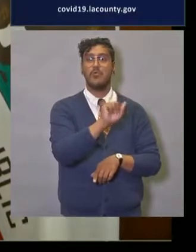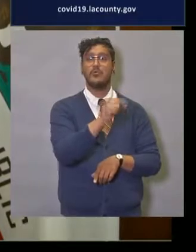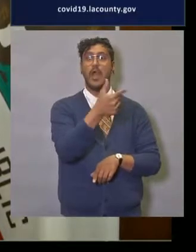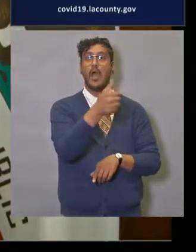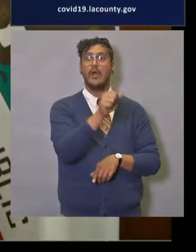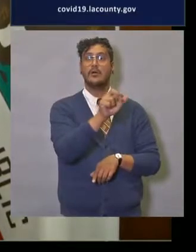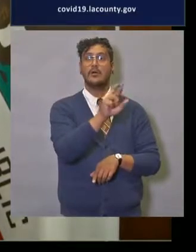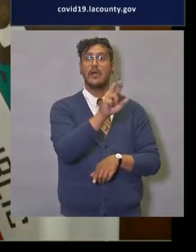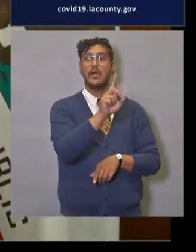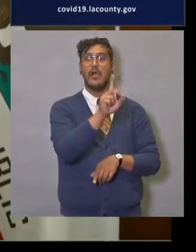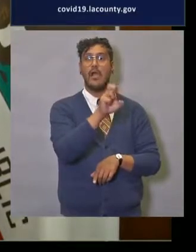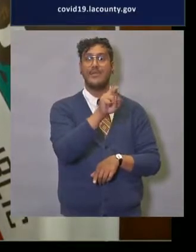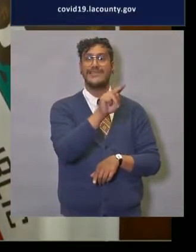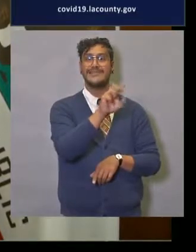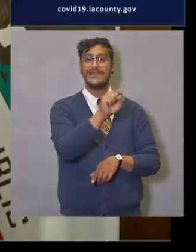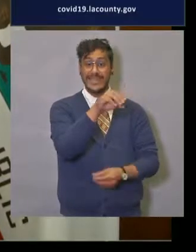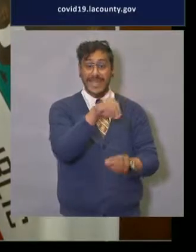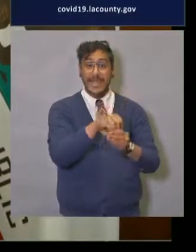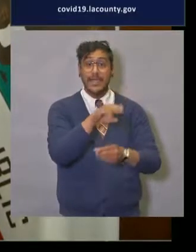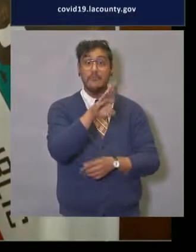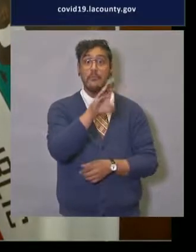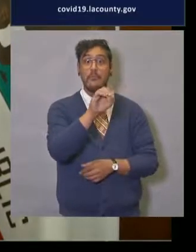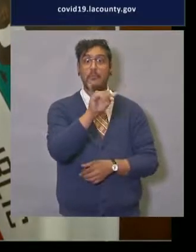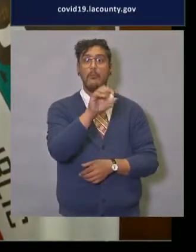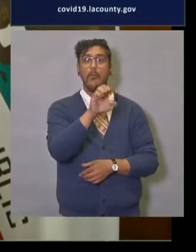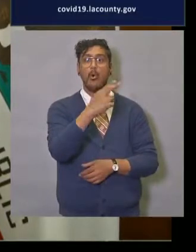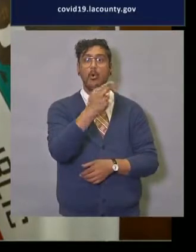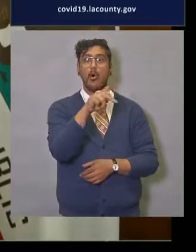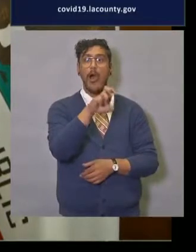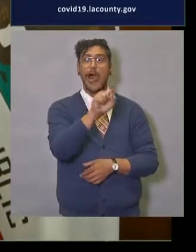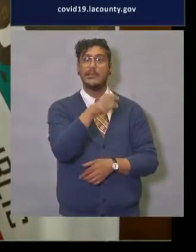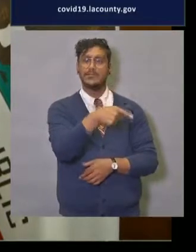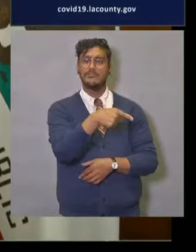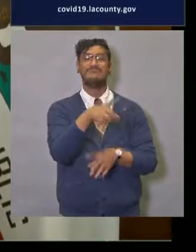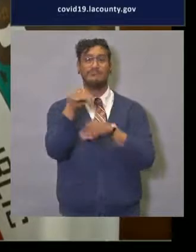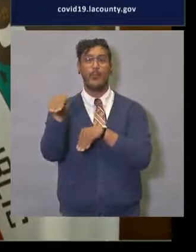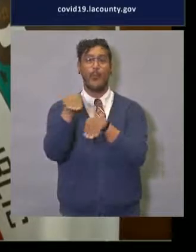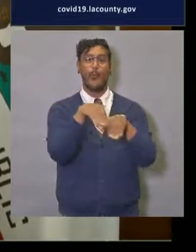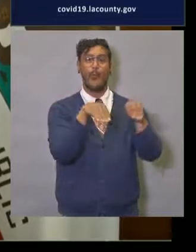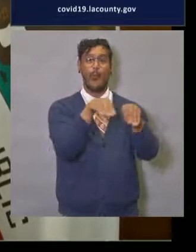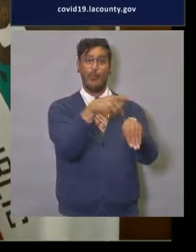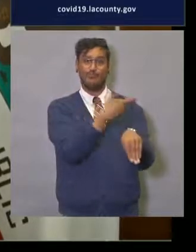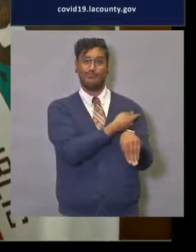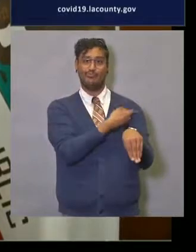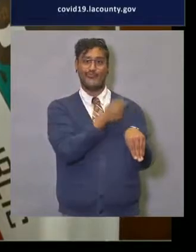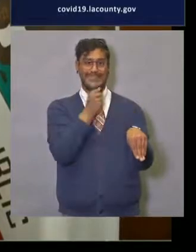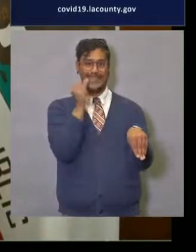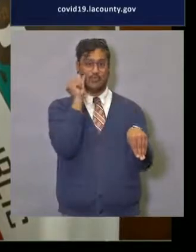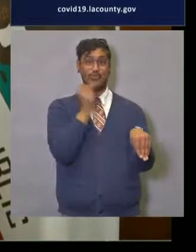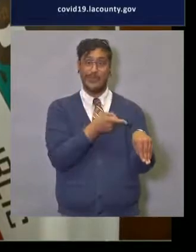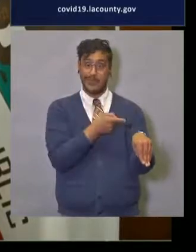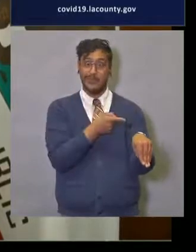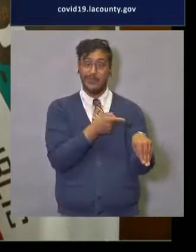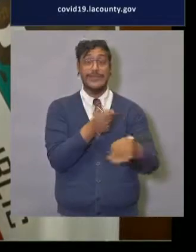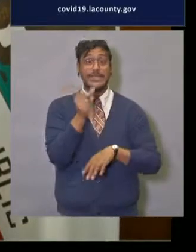Boyle Heights, where it was deployed just yesterday. It's also why tomorrow I'm introducing a